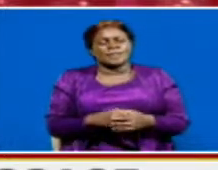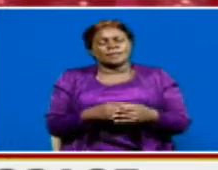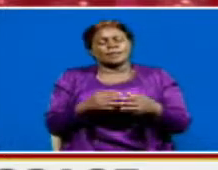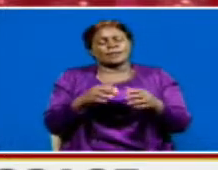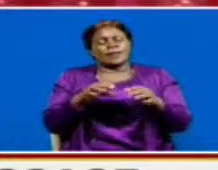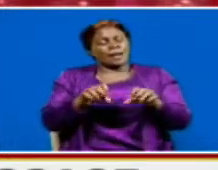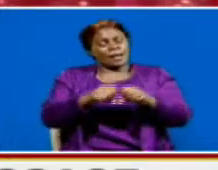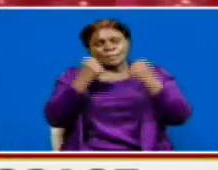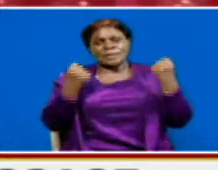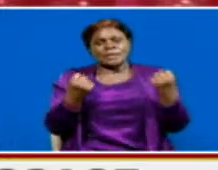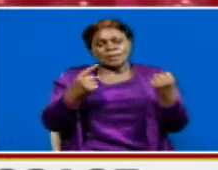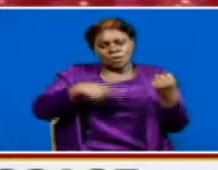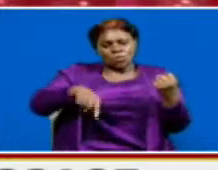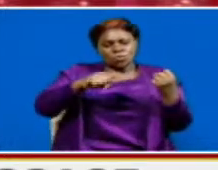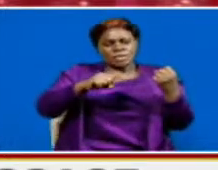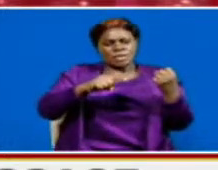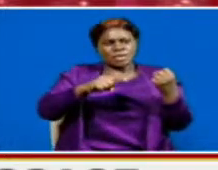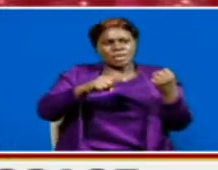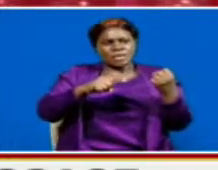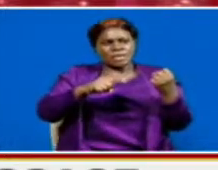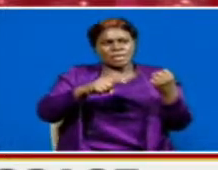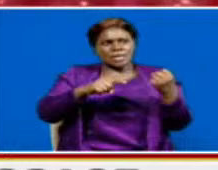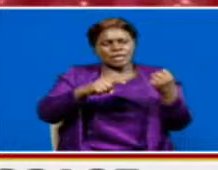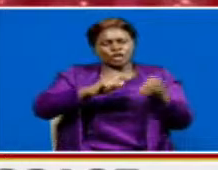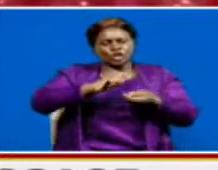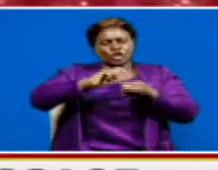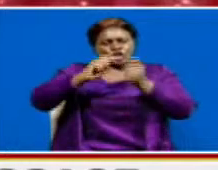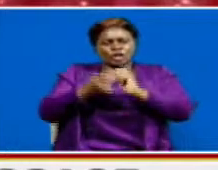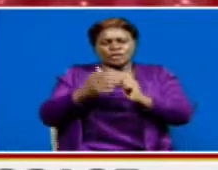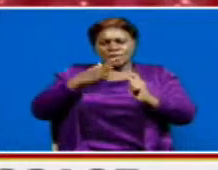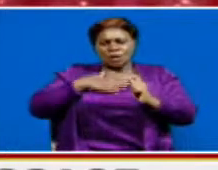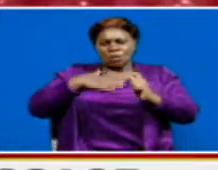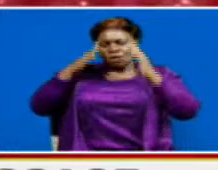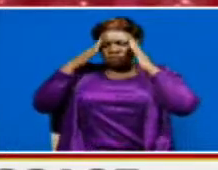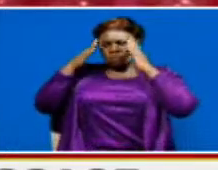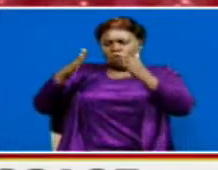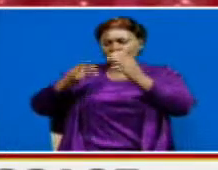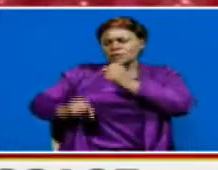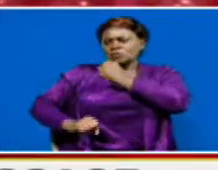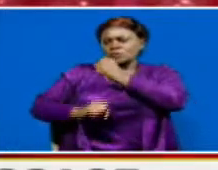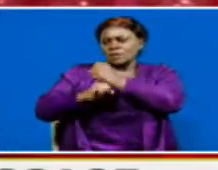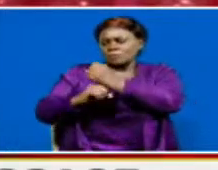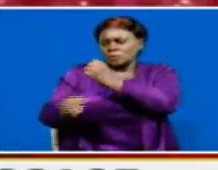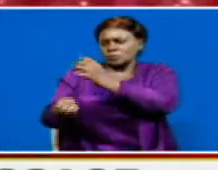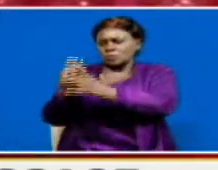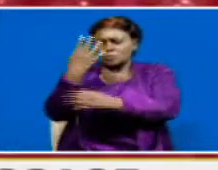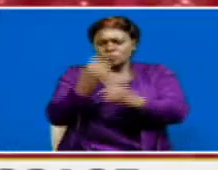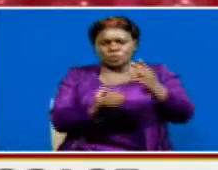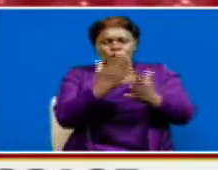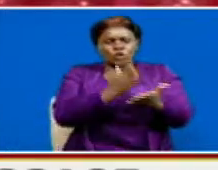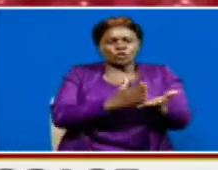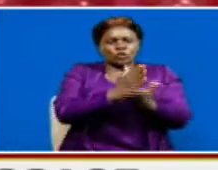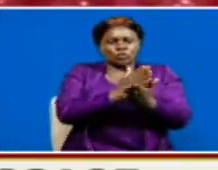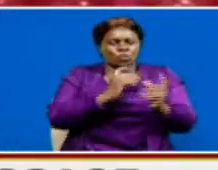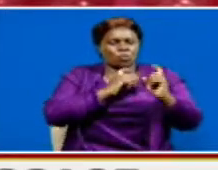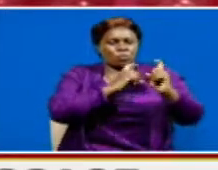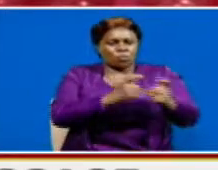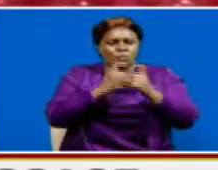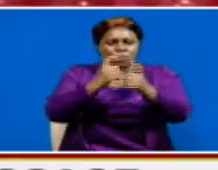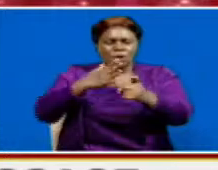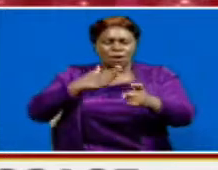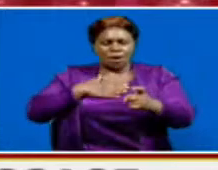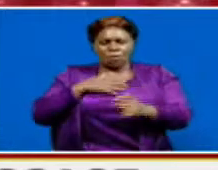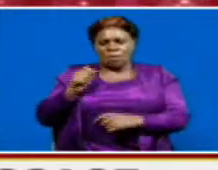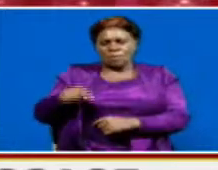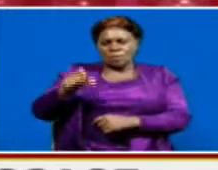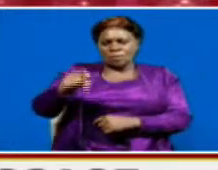Instead, we deliberately redirected our focus to support production through incentives in our